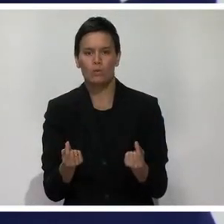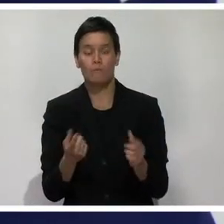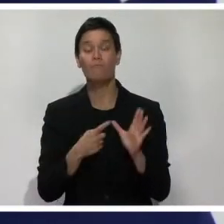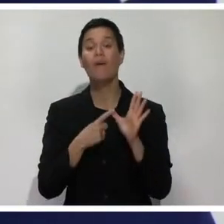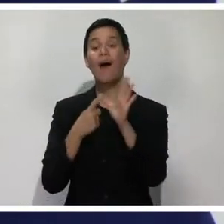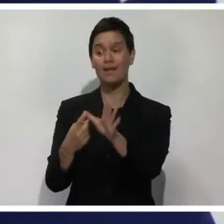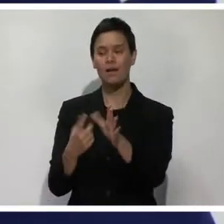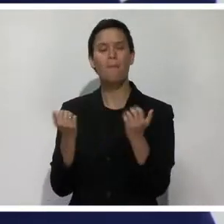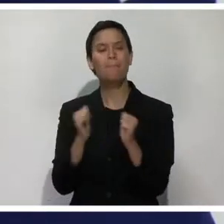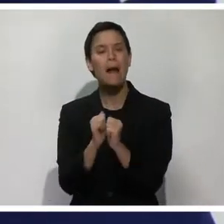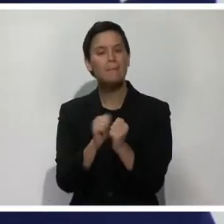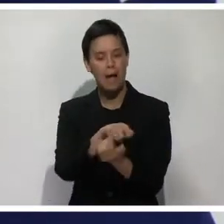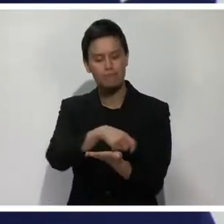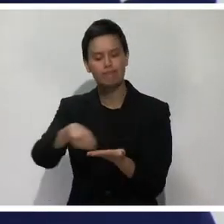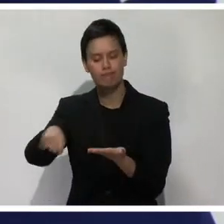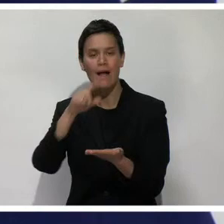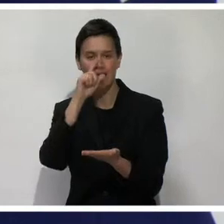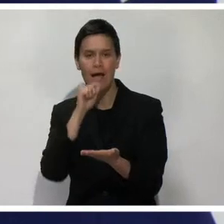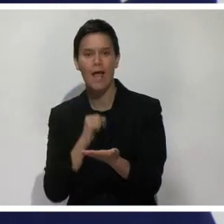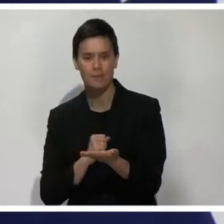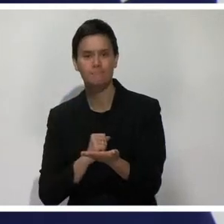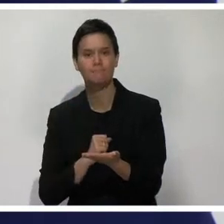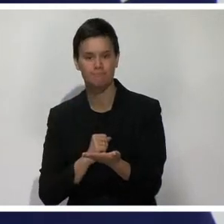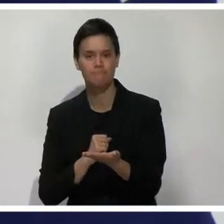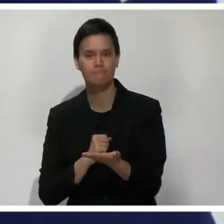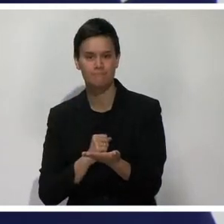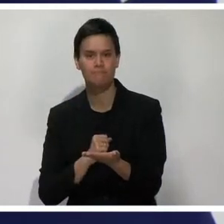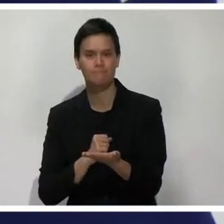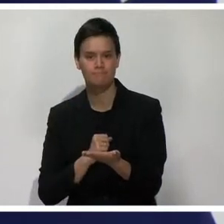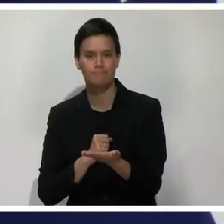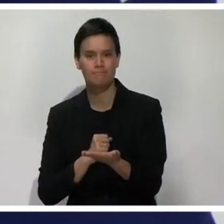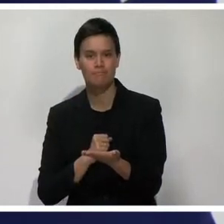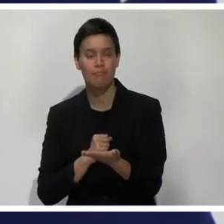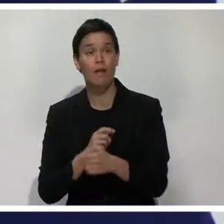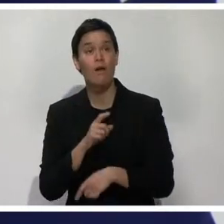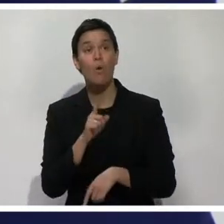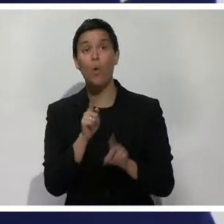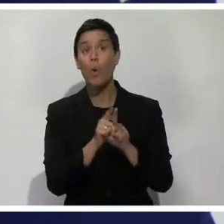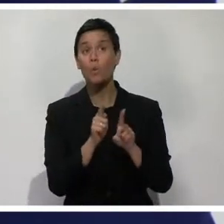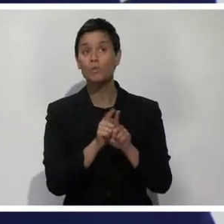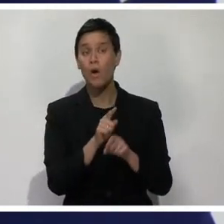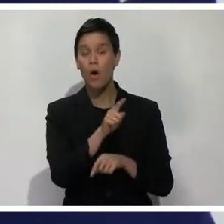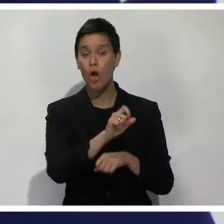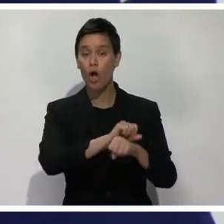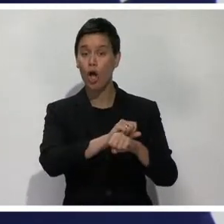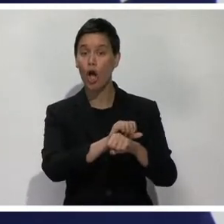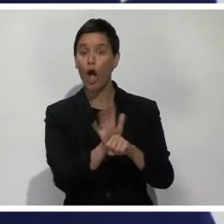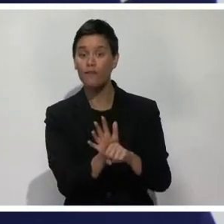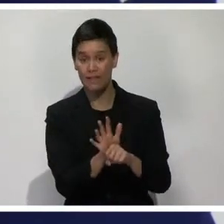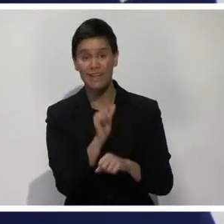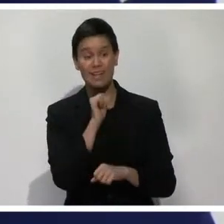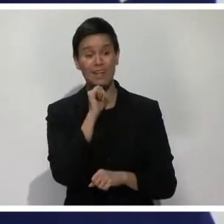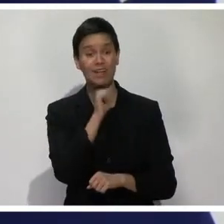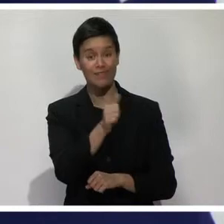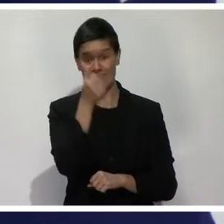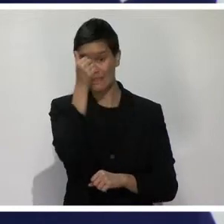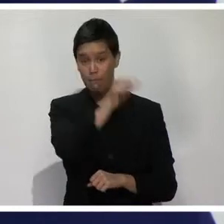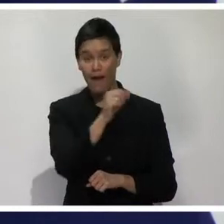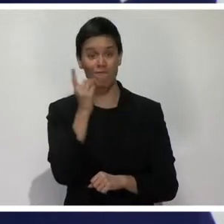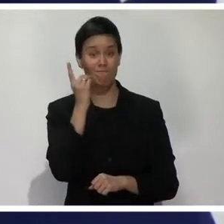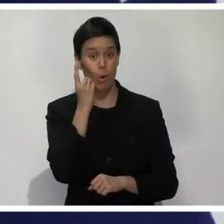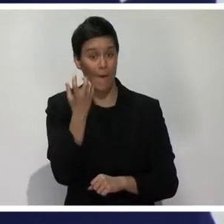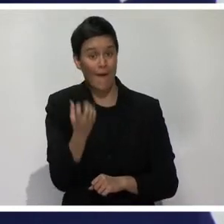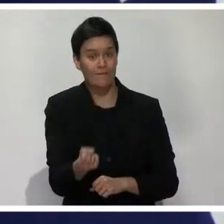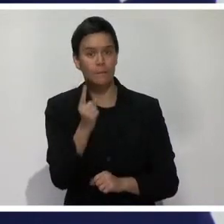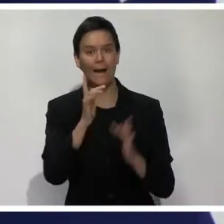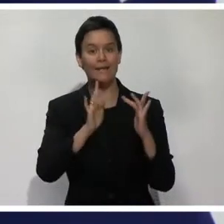course, actually the COVID Tracer app itself allows a digital diary manually to be added. But for people who aren't using a phone, we just ask that they keep